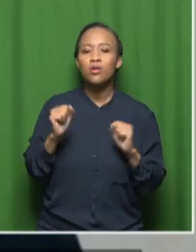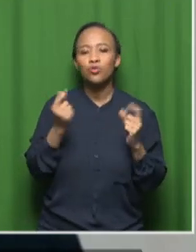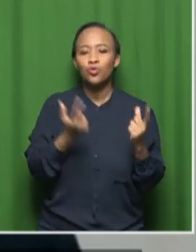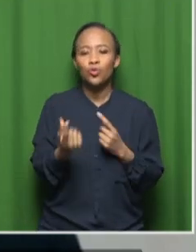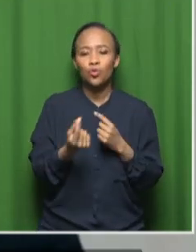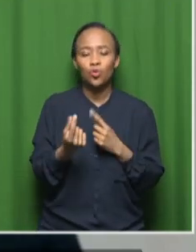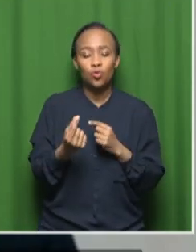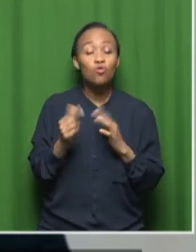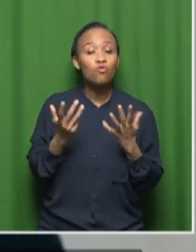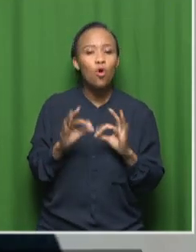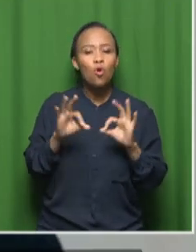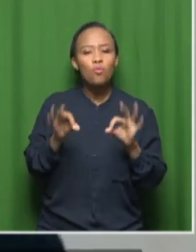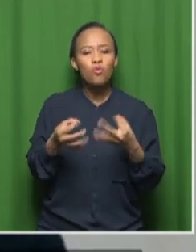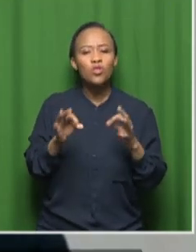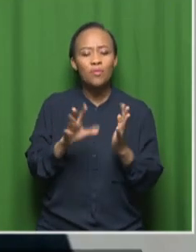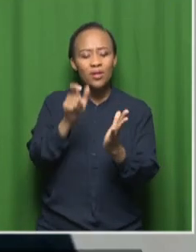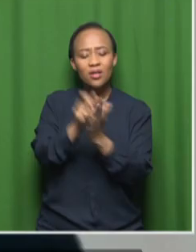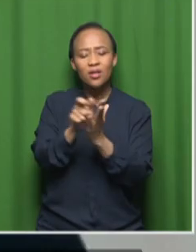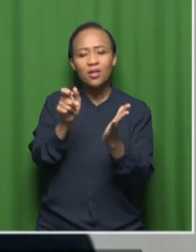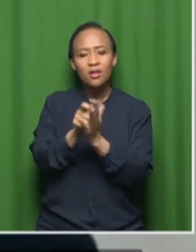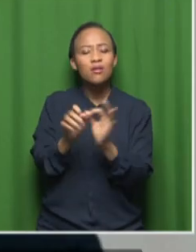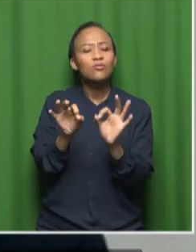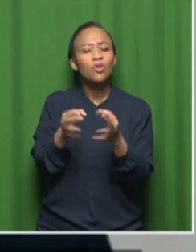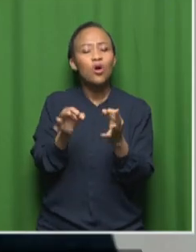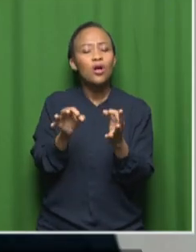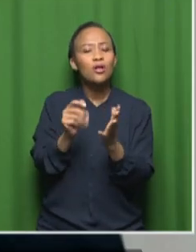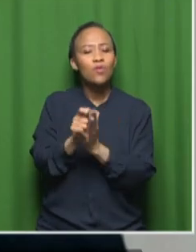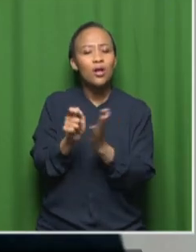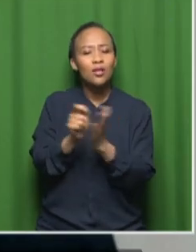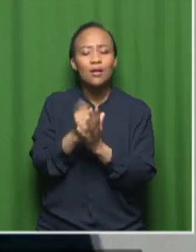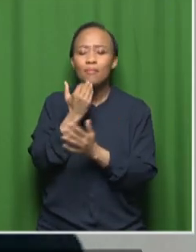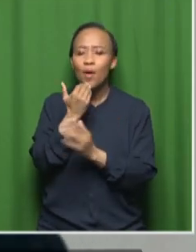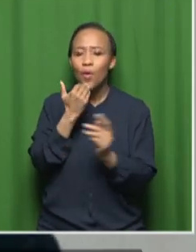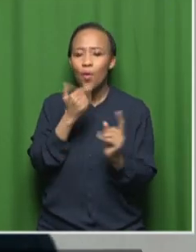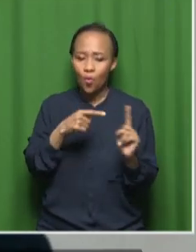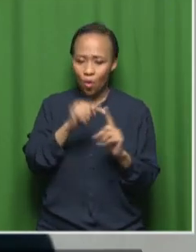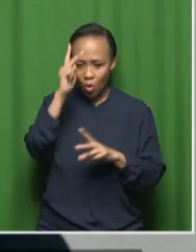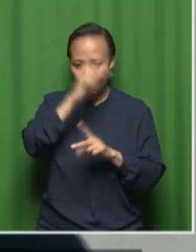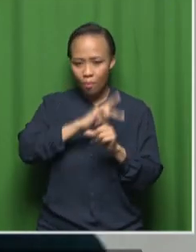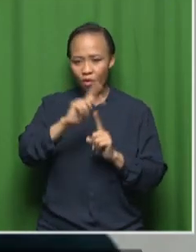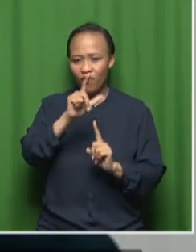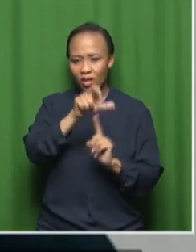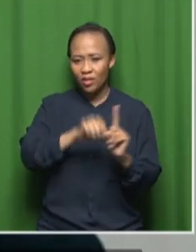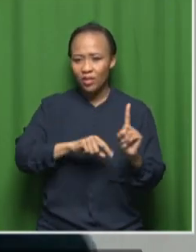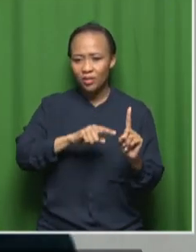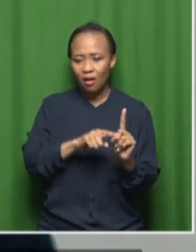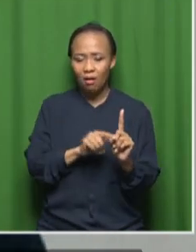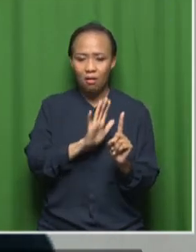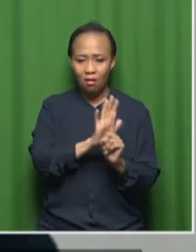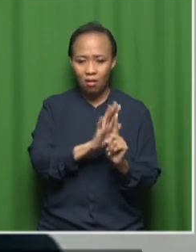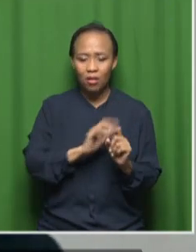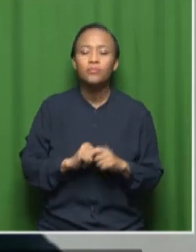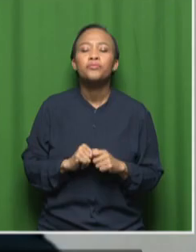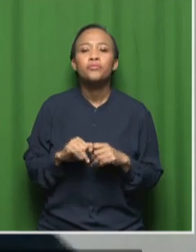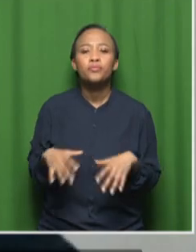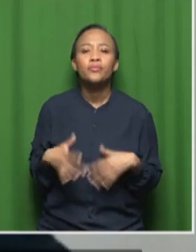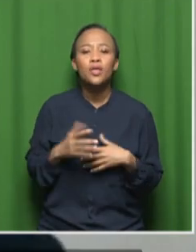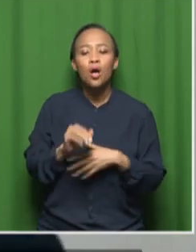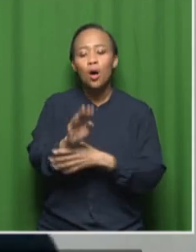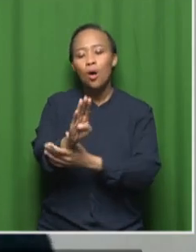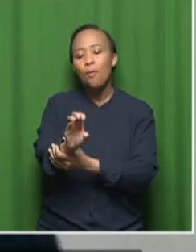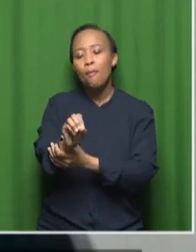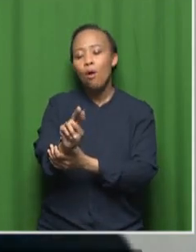was composed or arranged by Prof. Khumalo. We will have the likes of Bongani